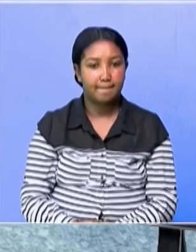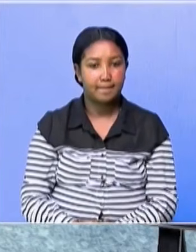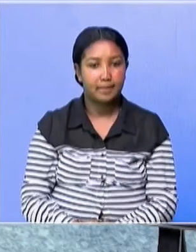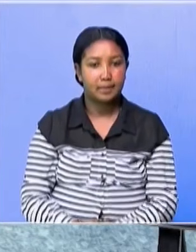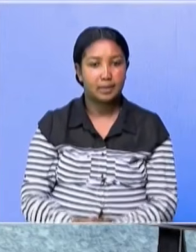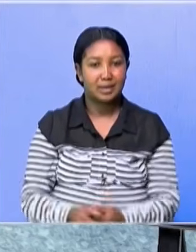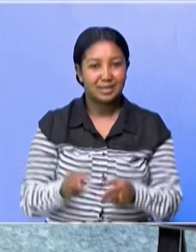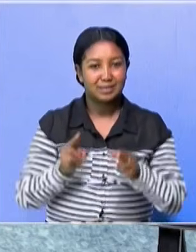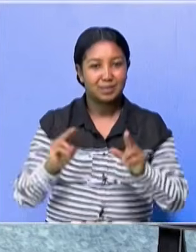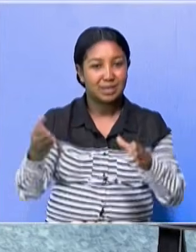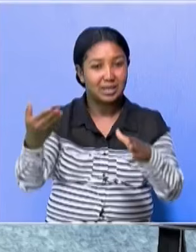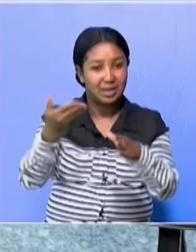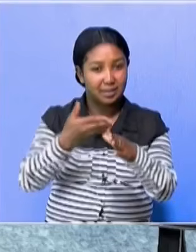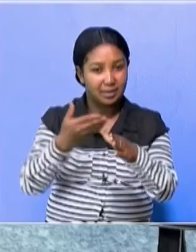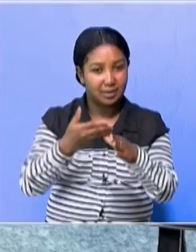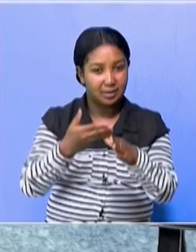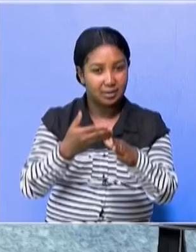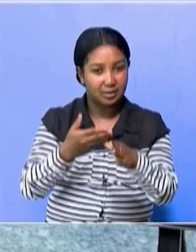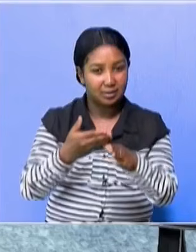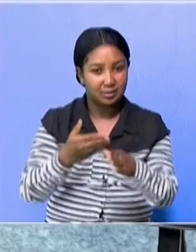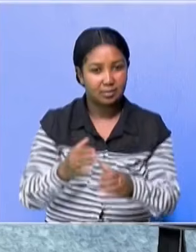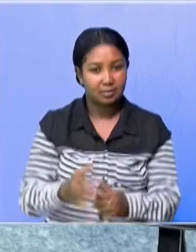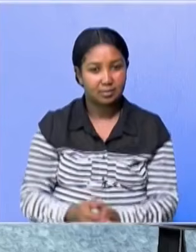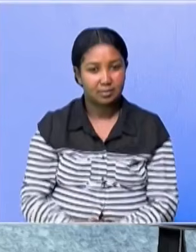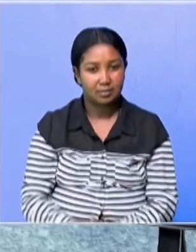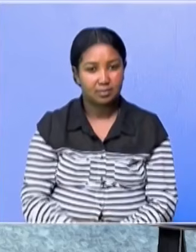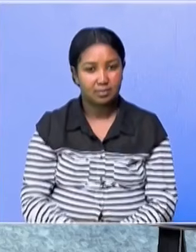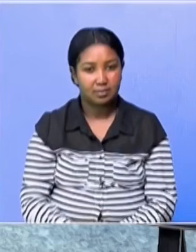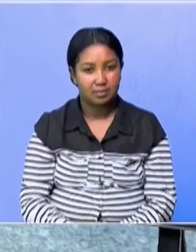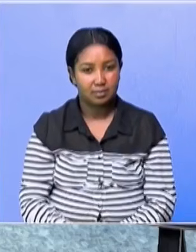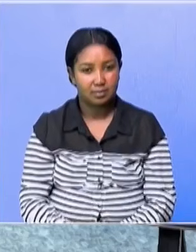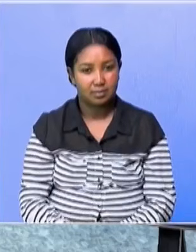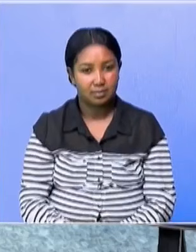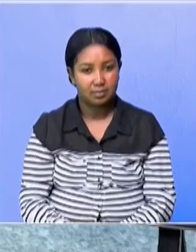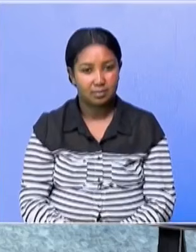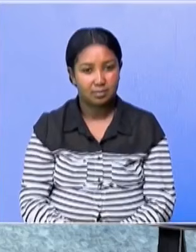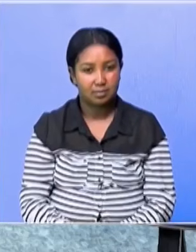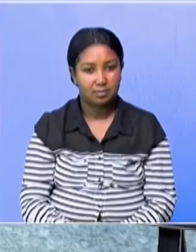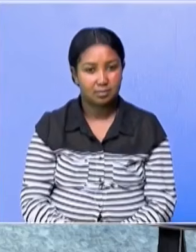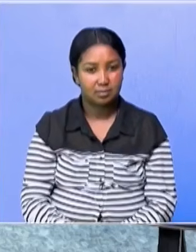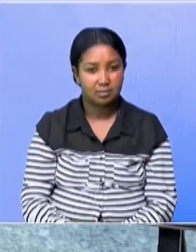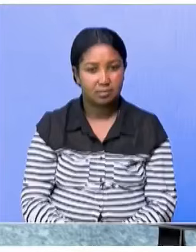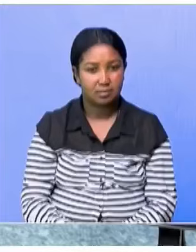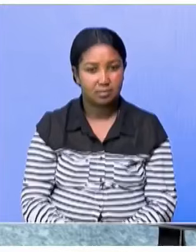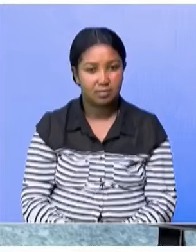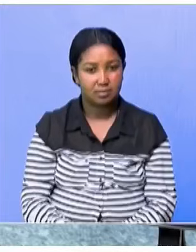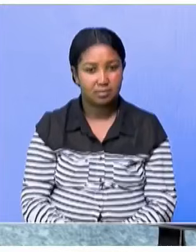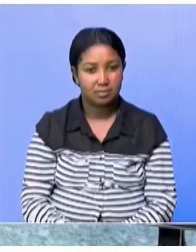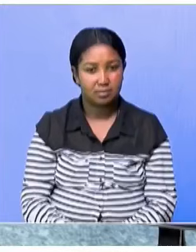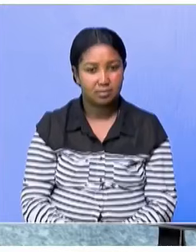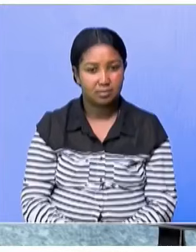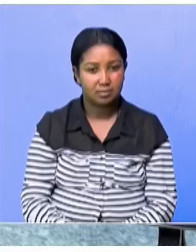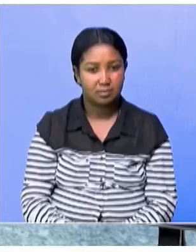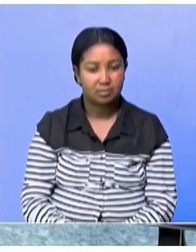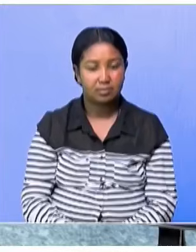A speed limit. Let me give you one sample example about speed limit. Yeah.